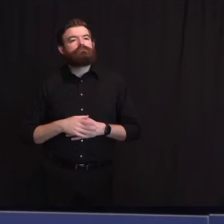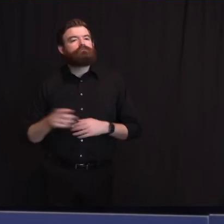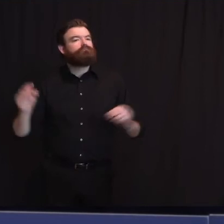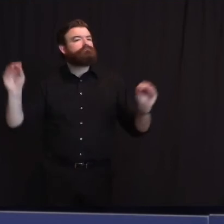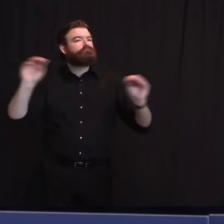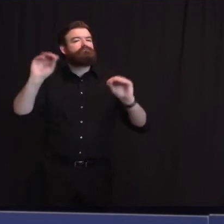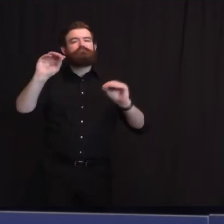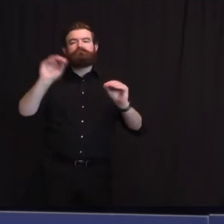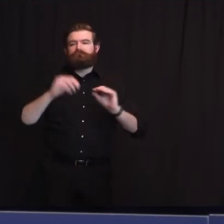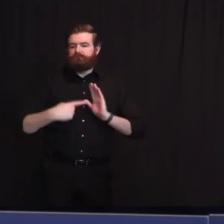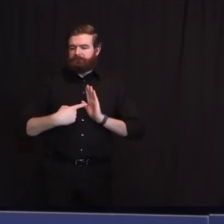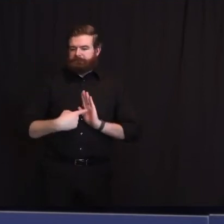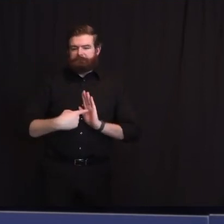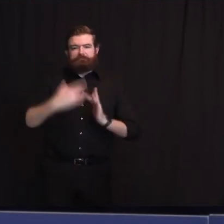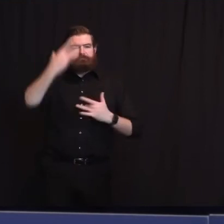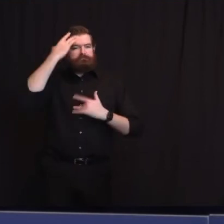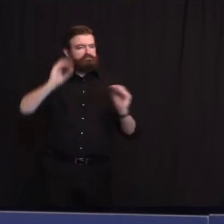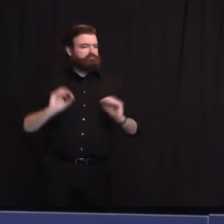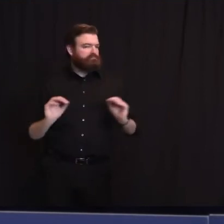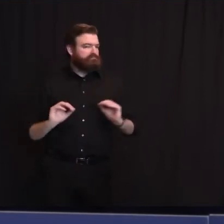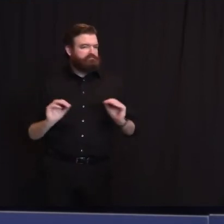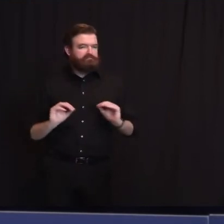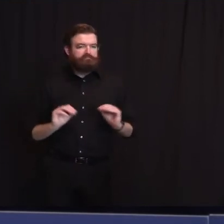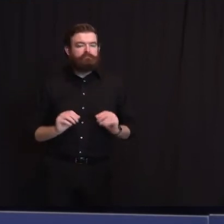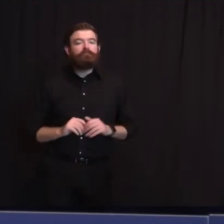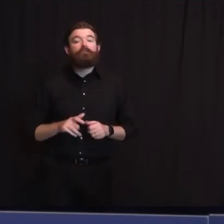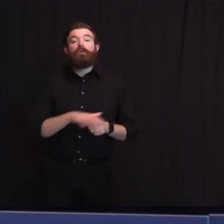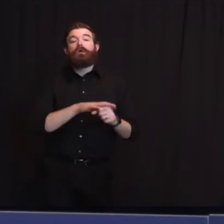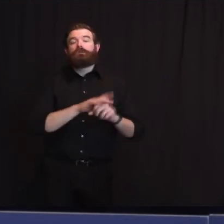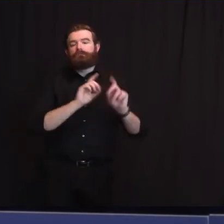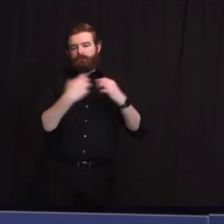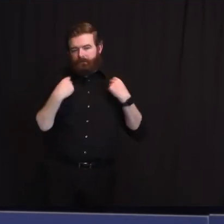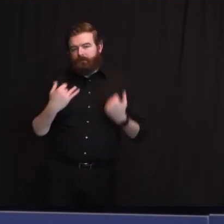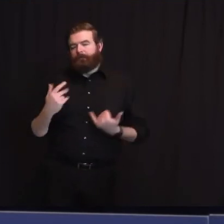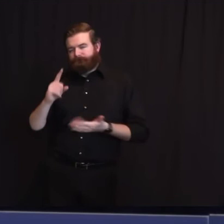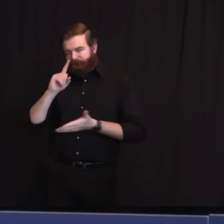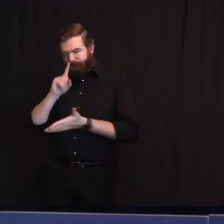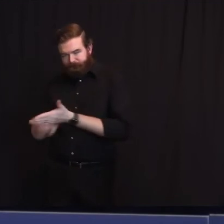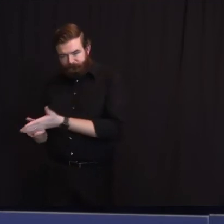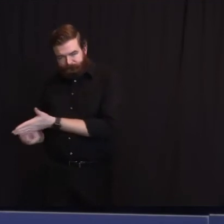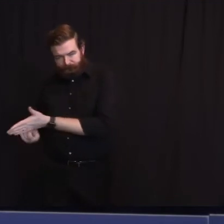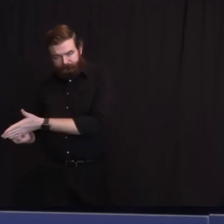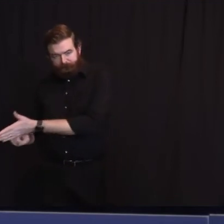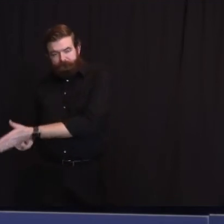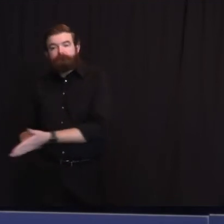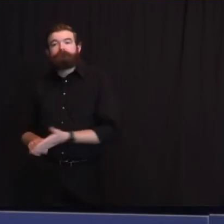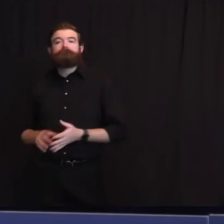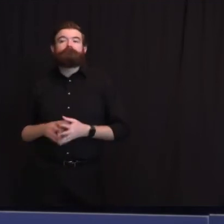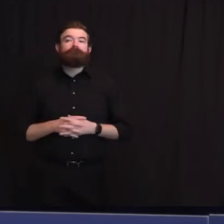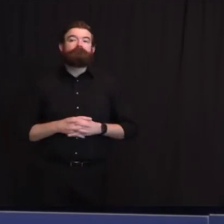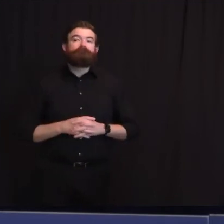local health department is working to further investigate this case along with our communicable disease